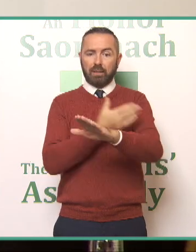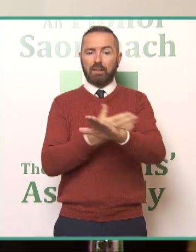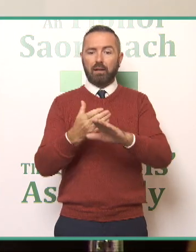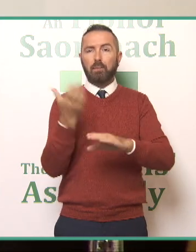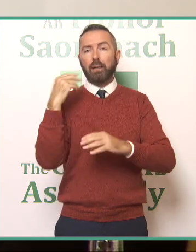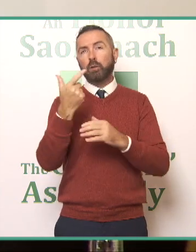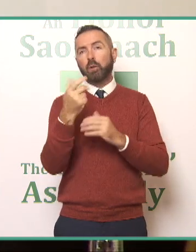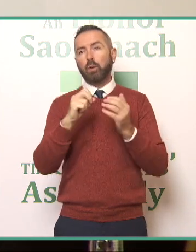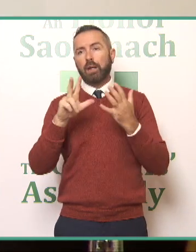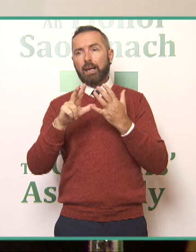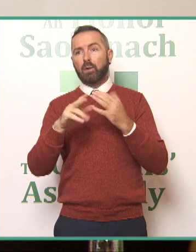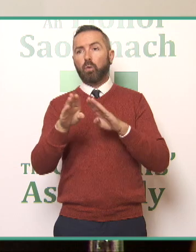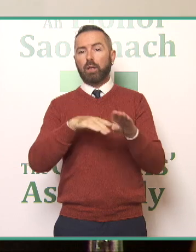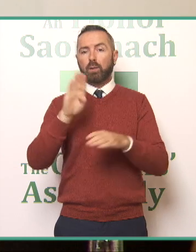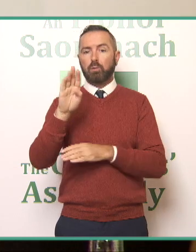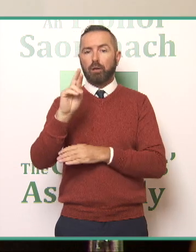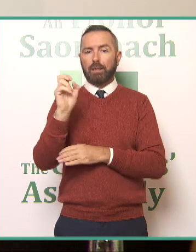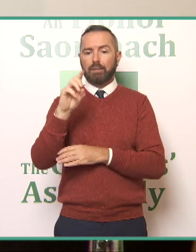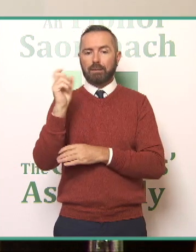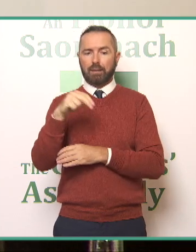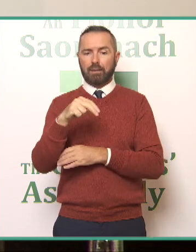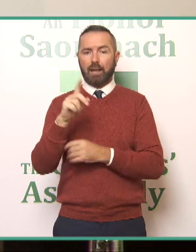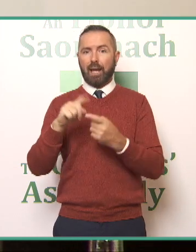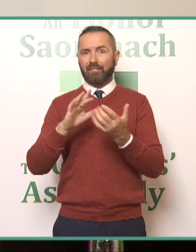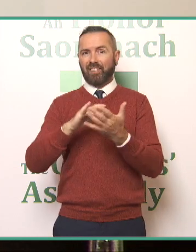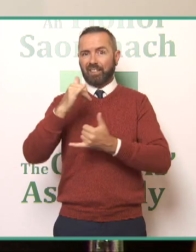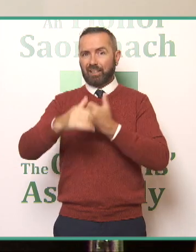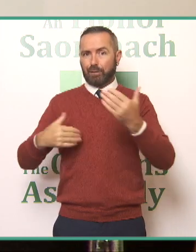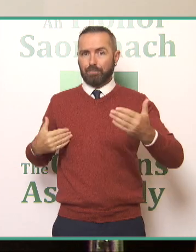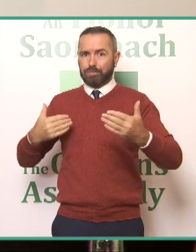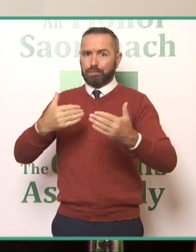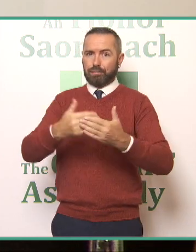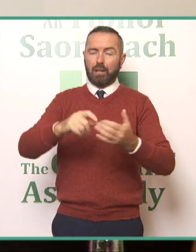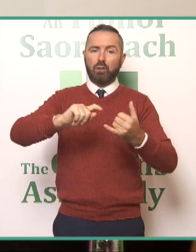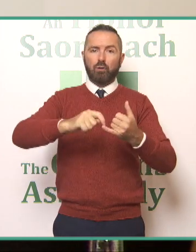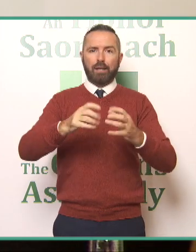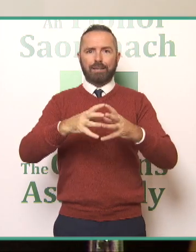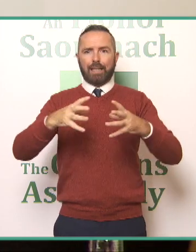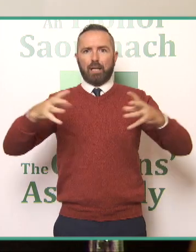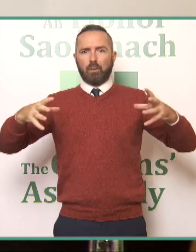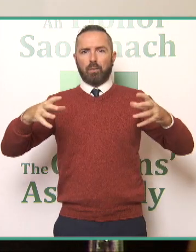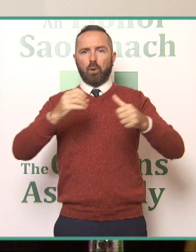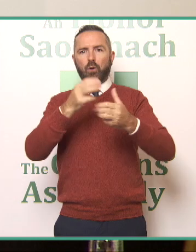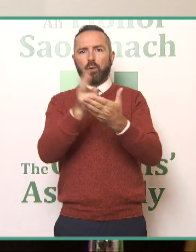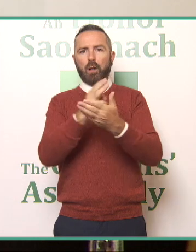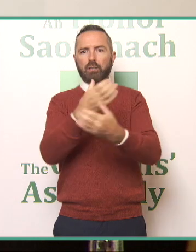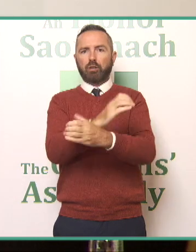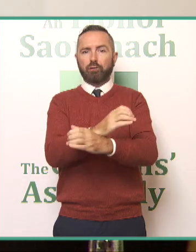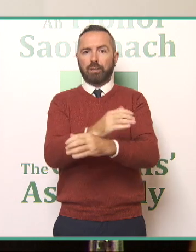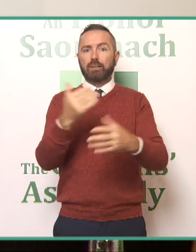with Brendan, and we have devoted the last 15 years to try and scale that up to the rest of the country.